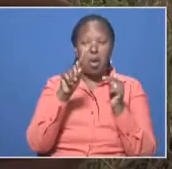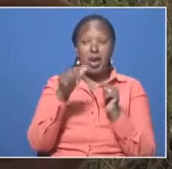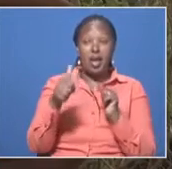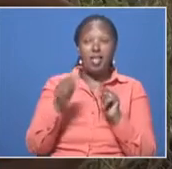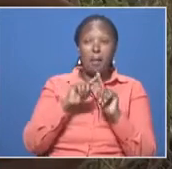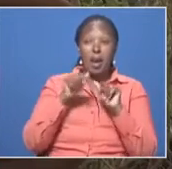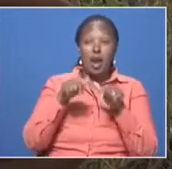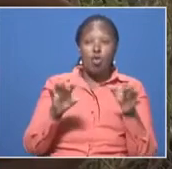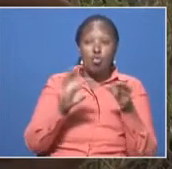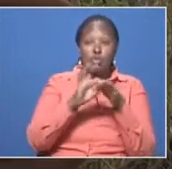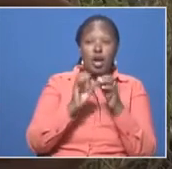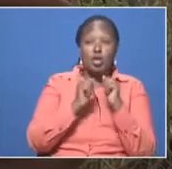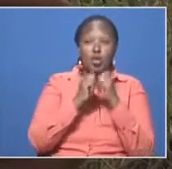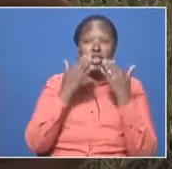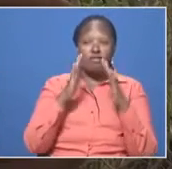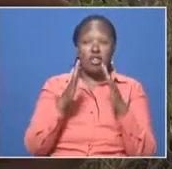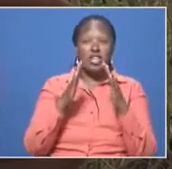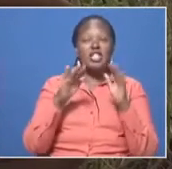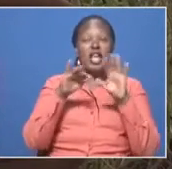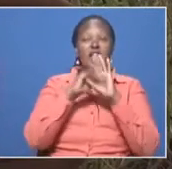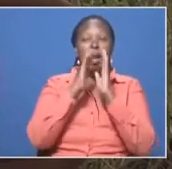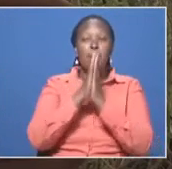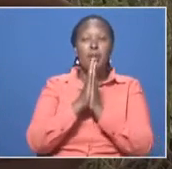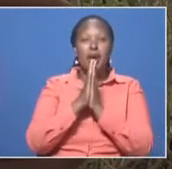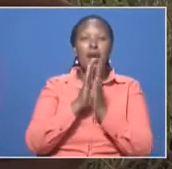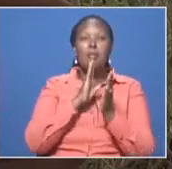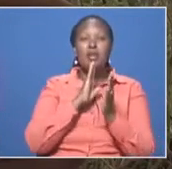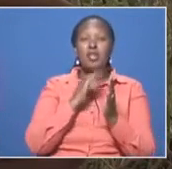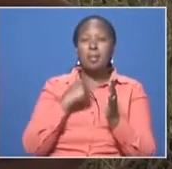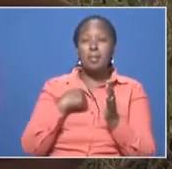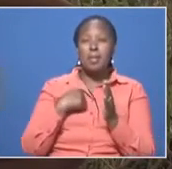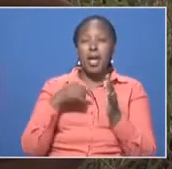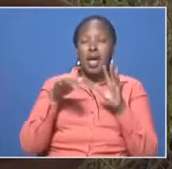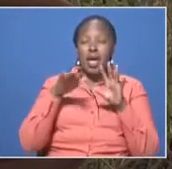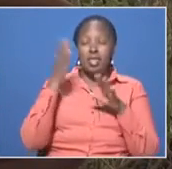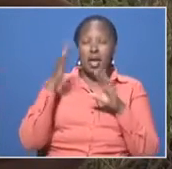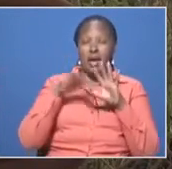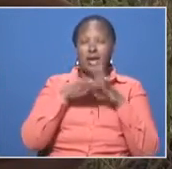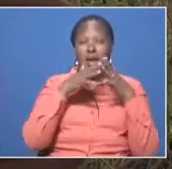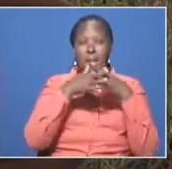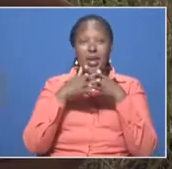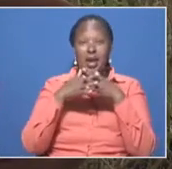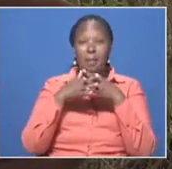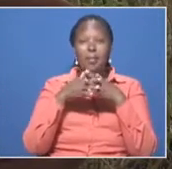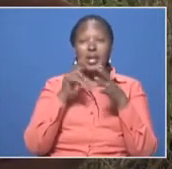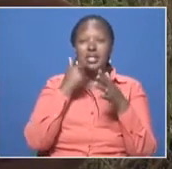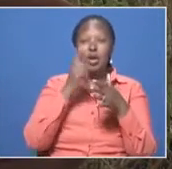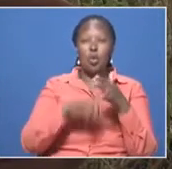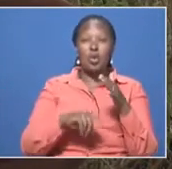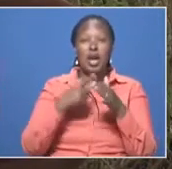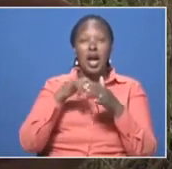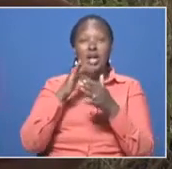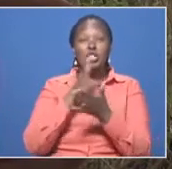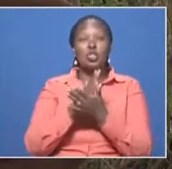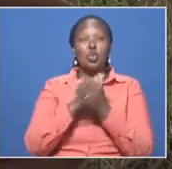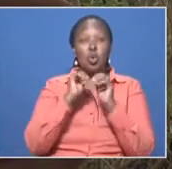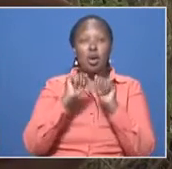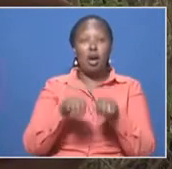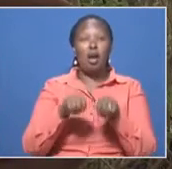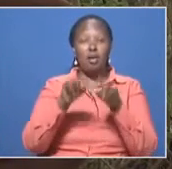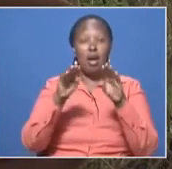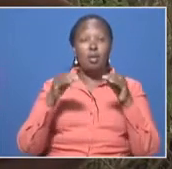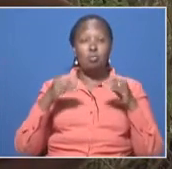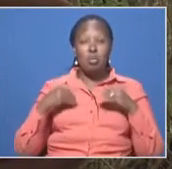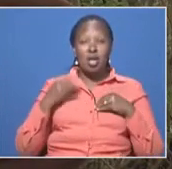now come together at a prayer breakfast in America and saying, look, we can embrace